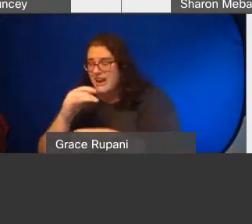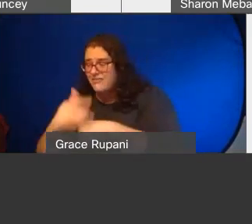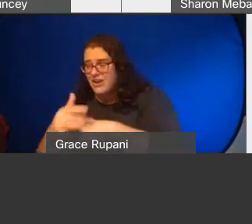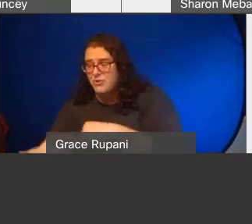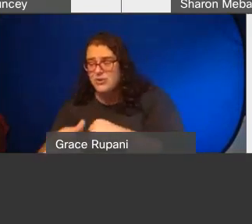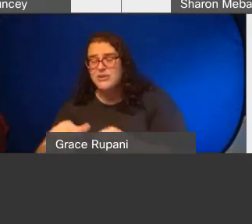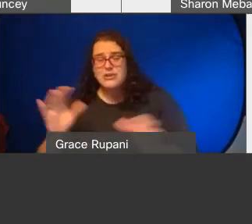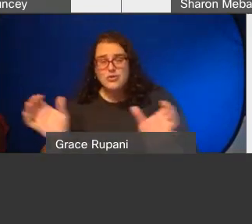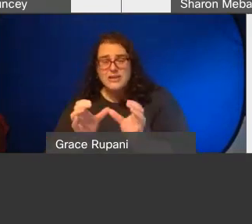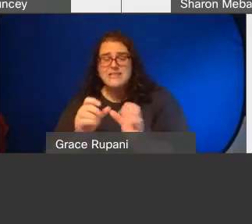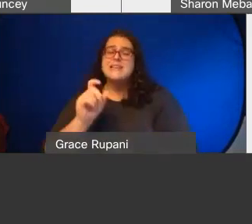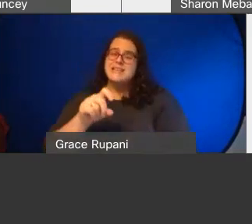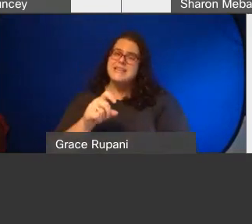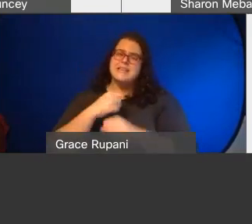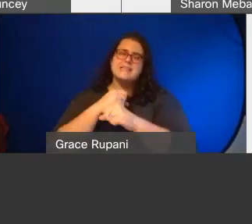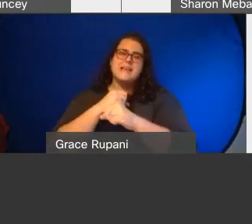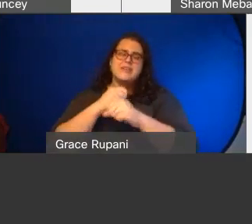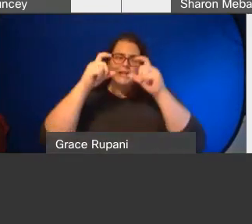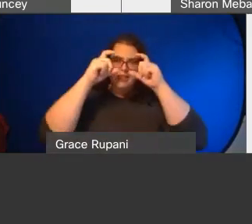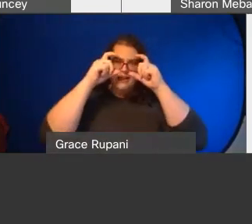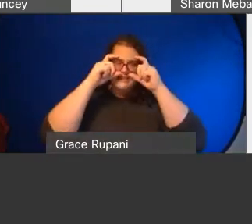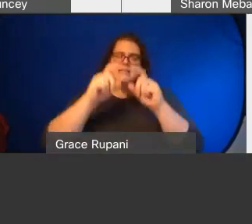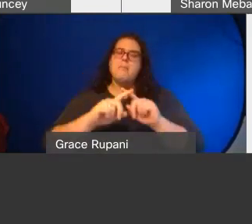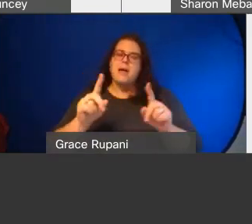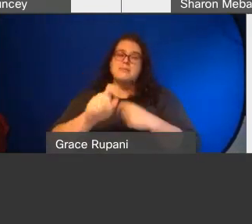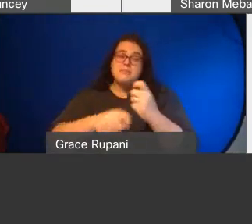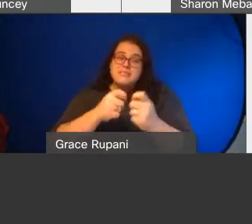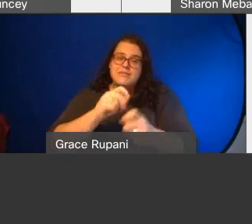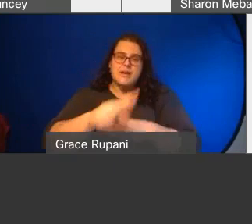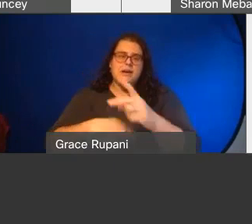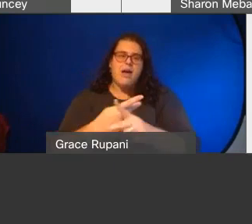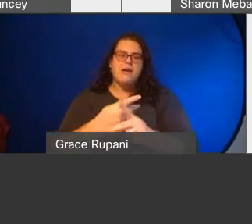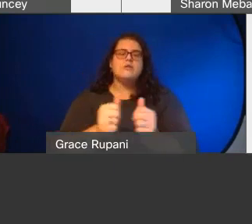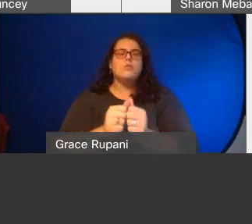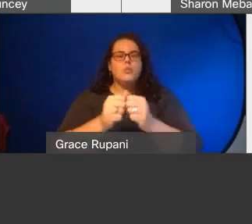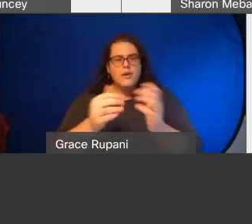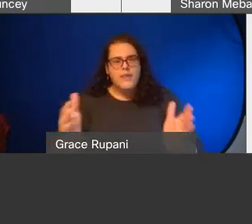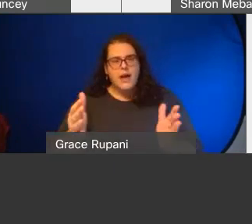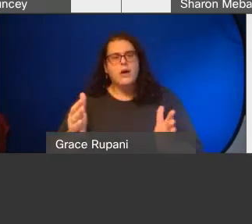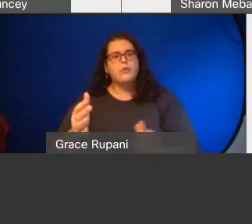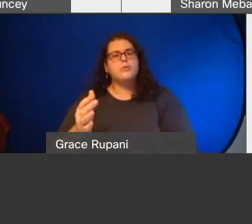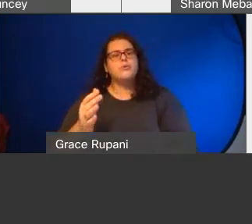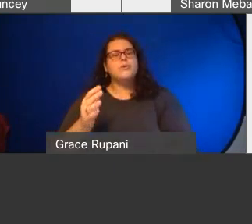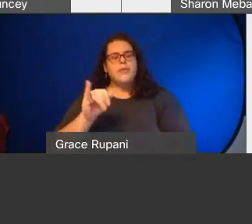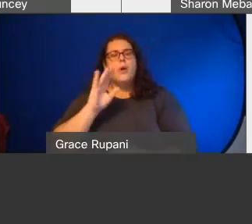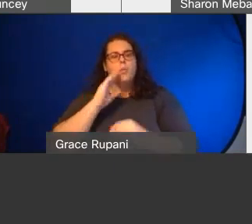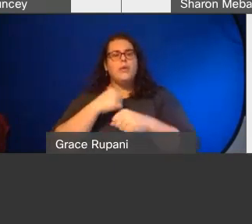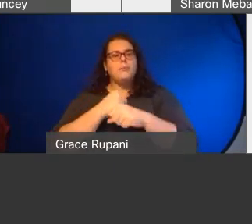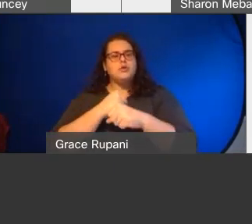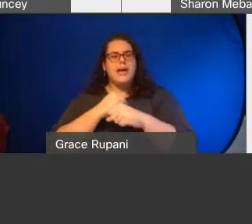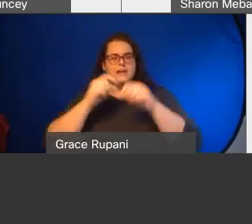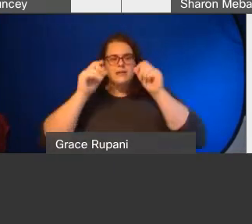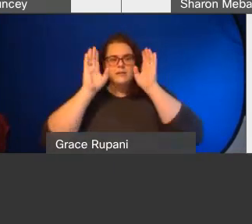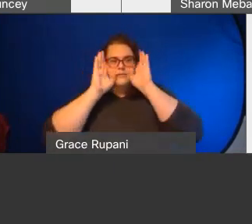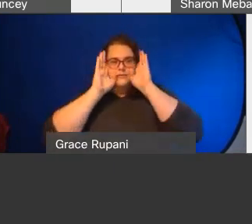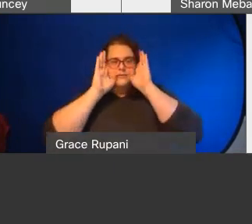eye protection, but it has to be certain kinds of safety glasses which do not have, which protect the sides of the eyes and the front of the eyes